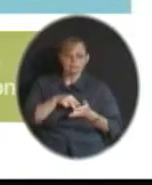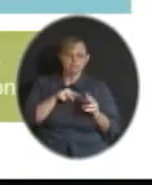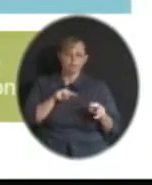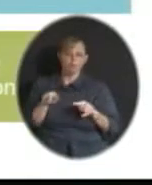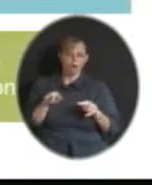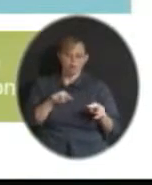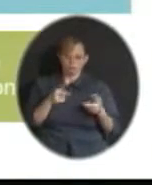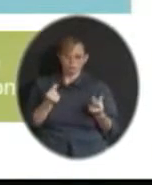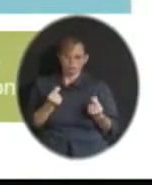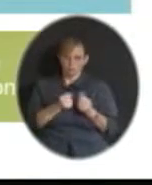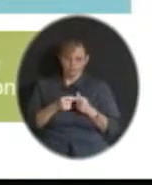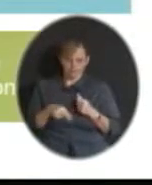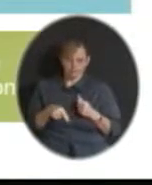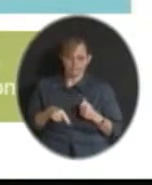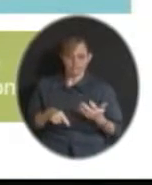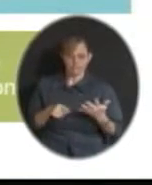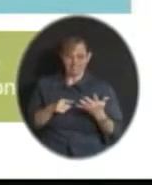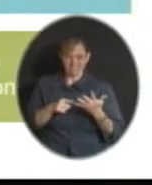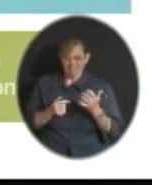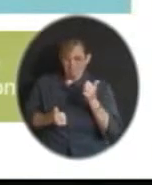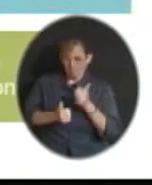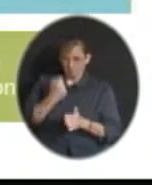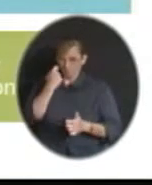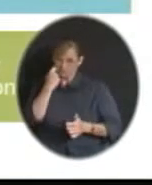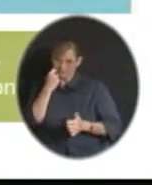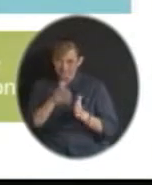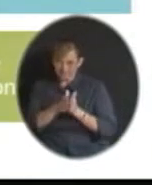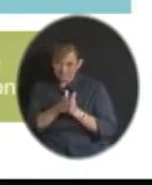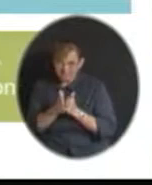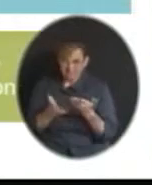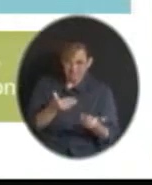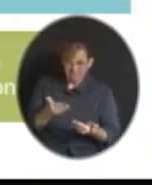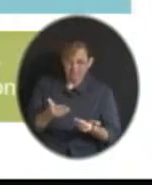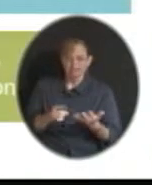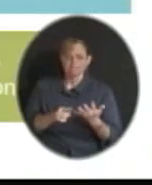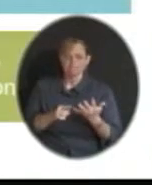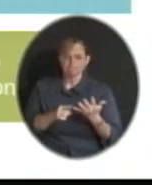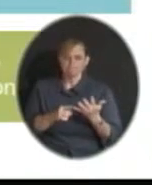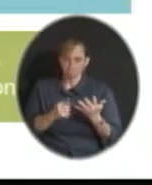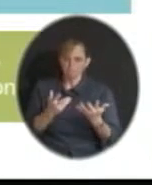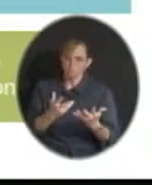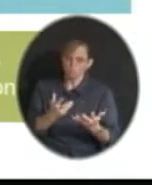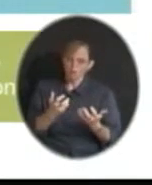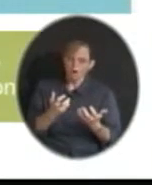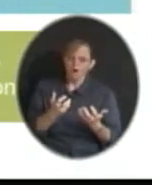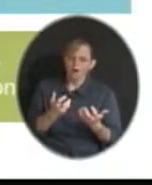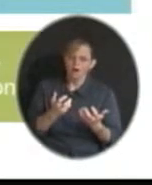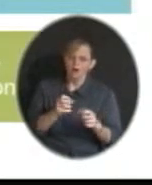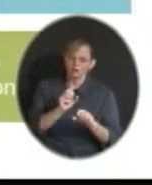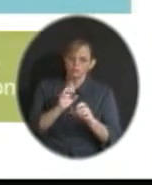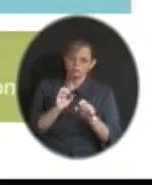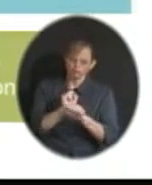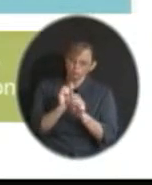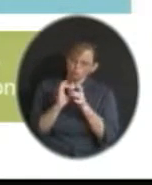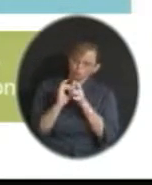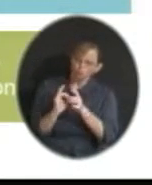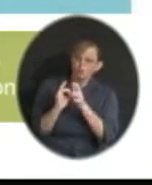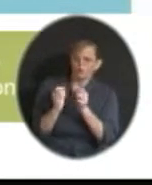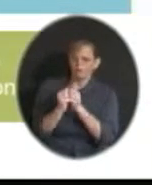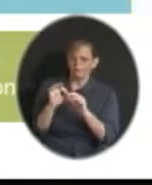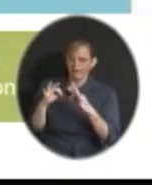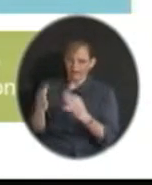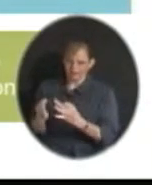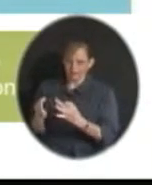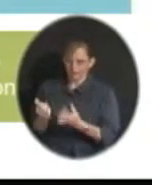And probably our newest initiative that we've kind of rolled out this year is we want to be able to work with our families and help